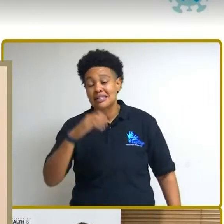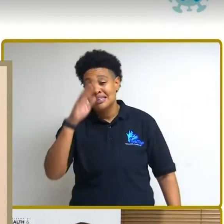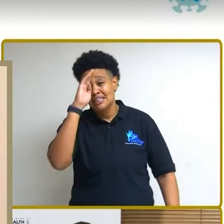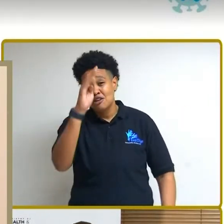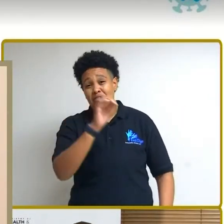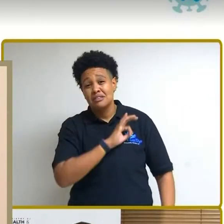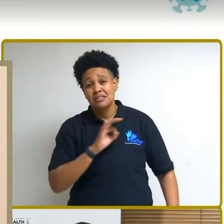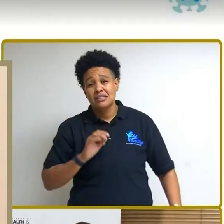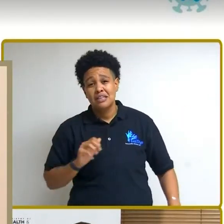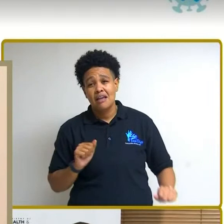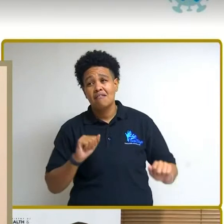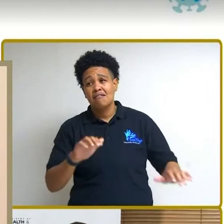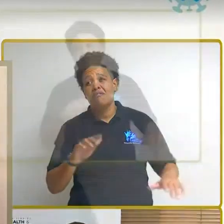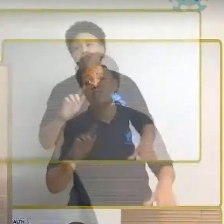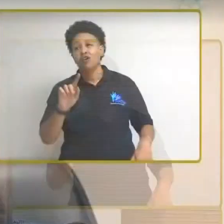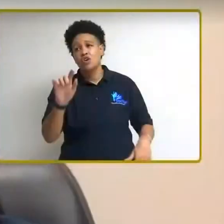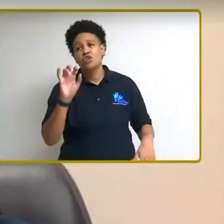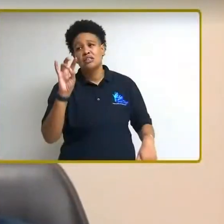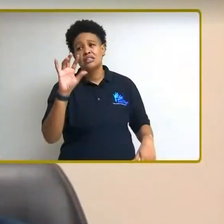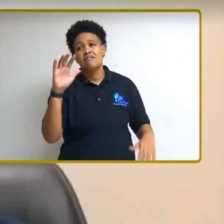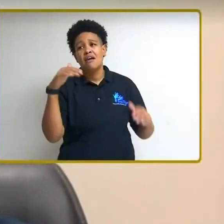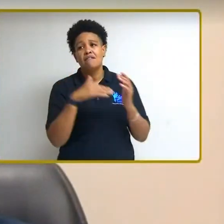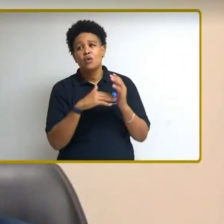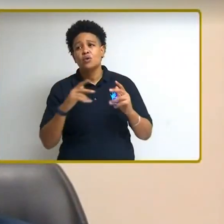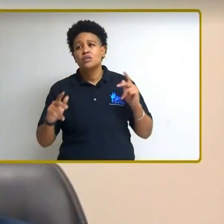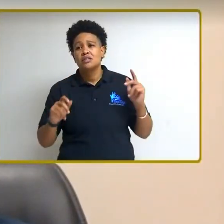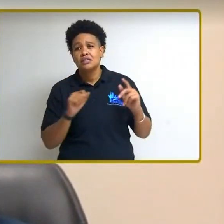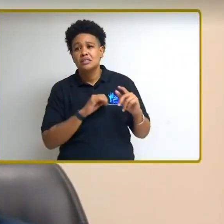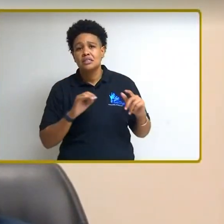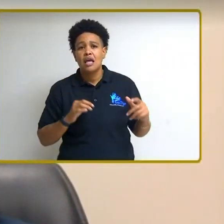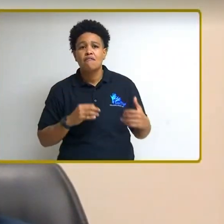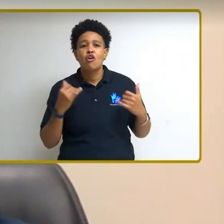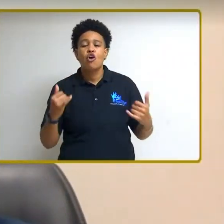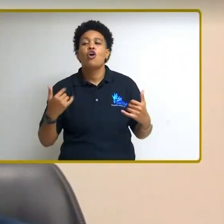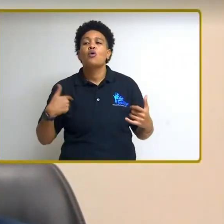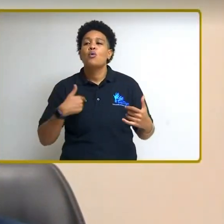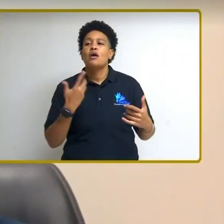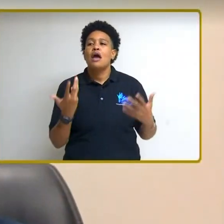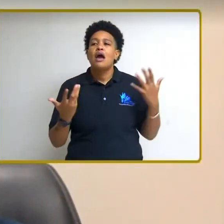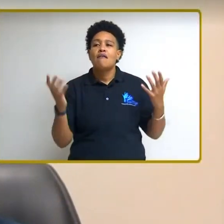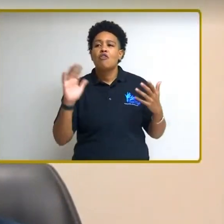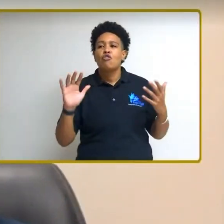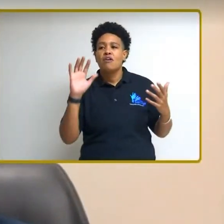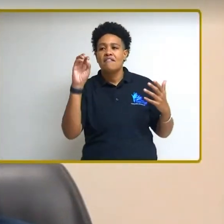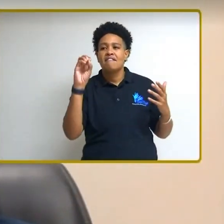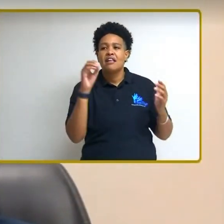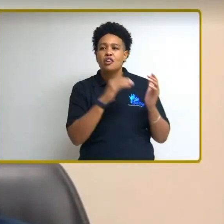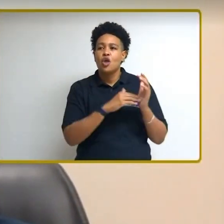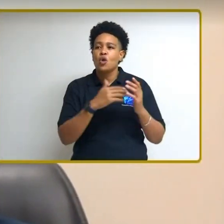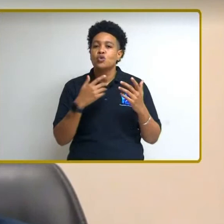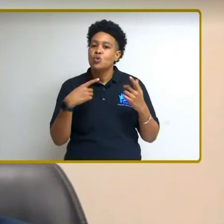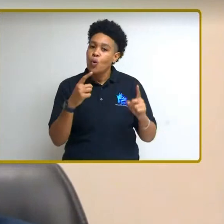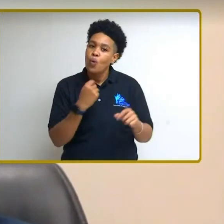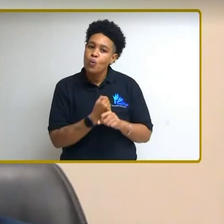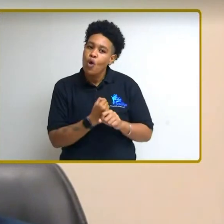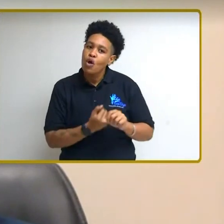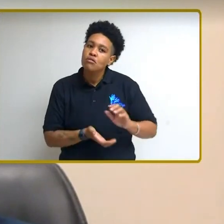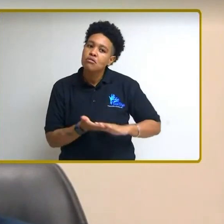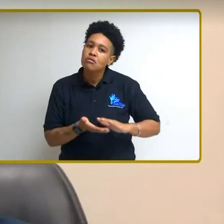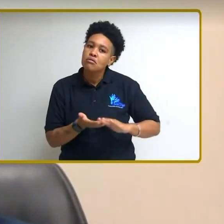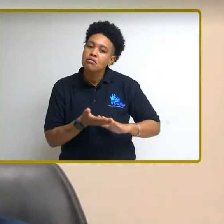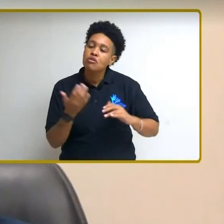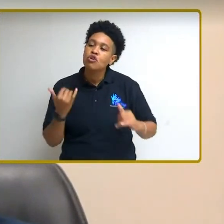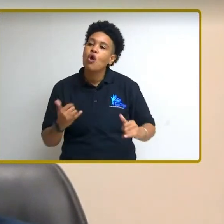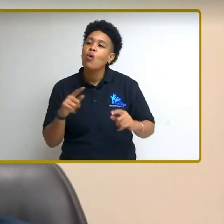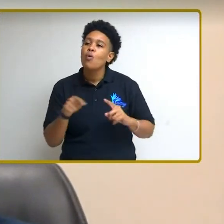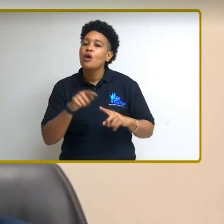tourism industry is about 175,000. Currently, we probably have about 50,000 at work.